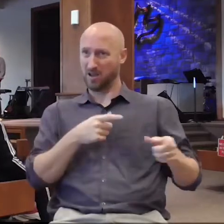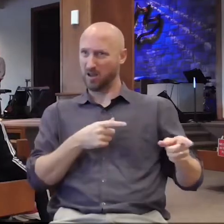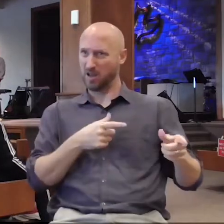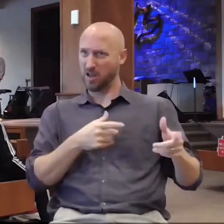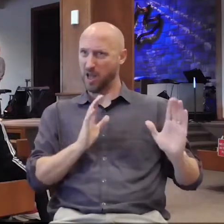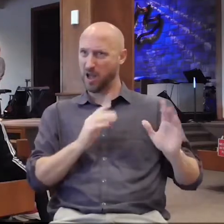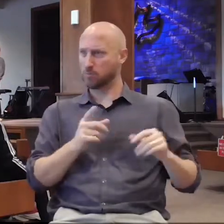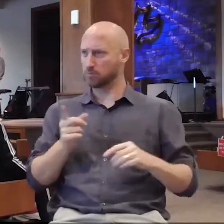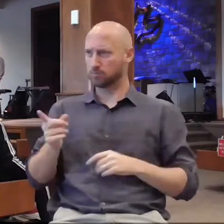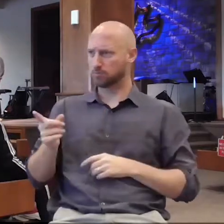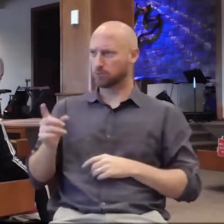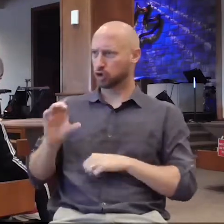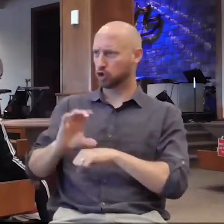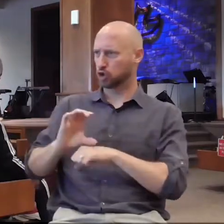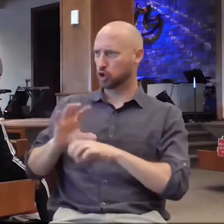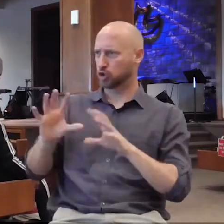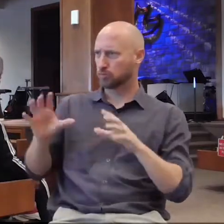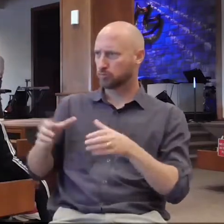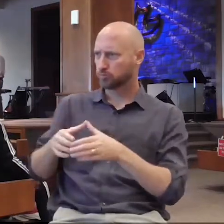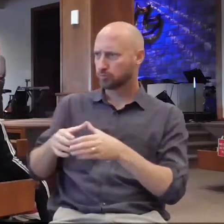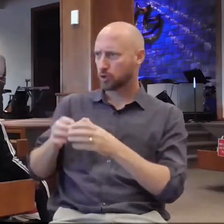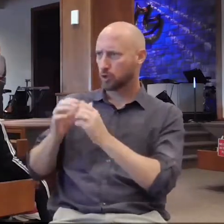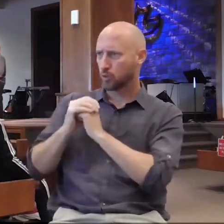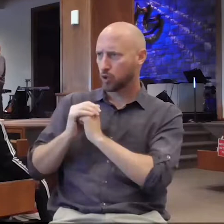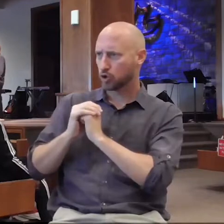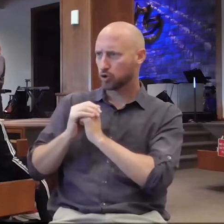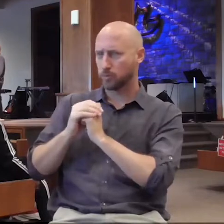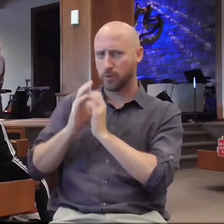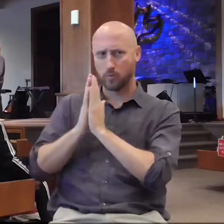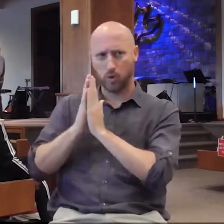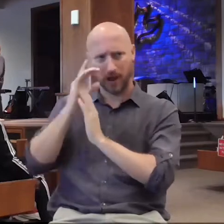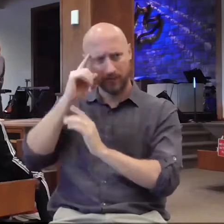church to meet and worship and pray for the government.